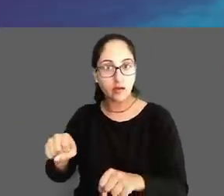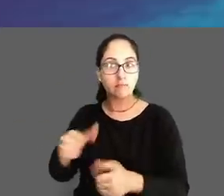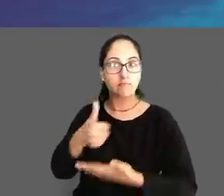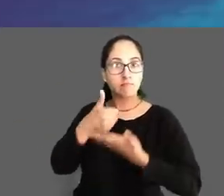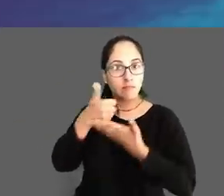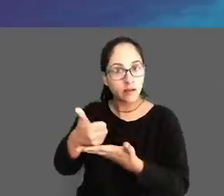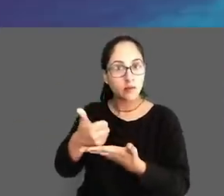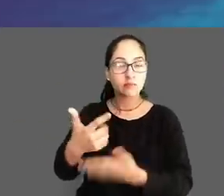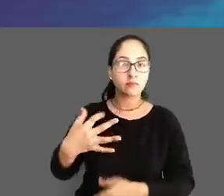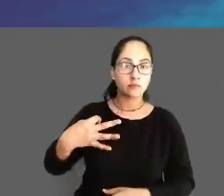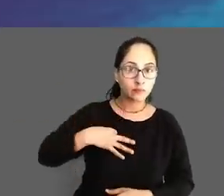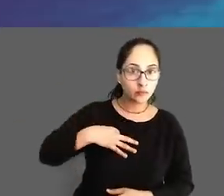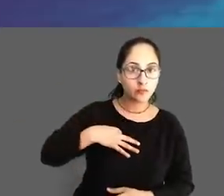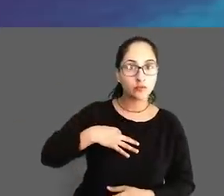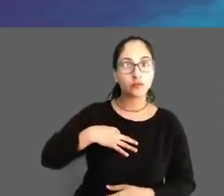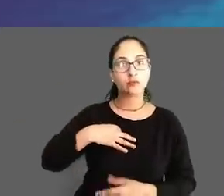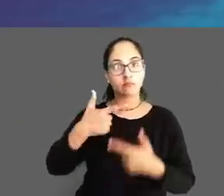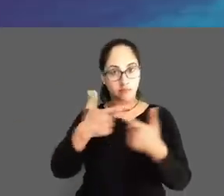others.